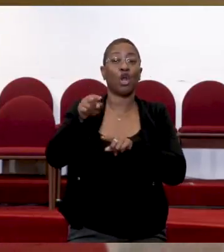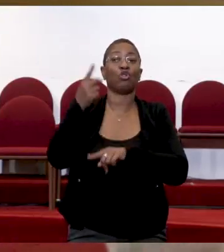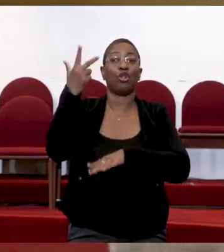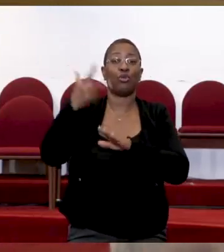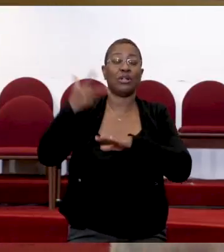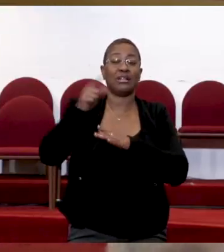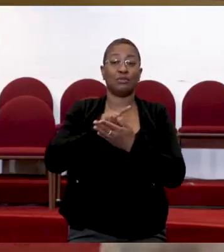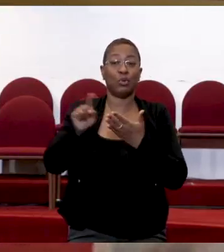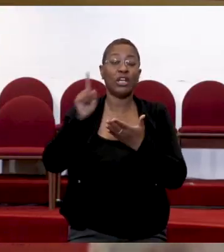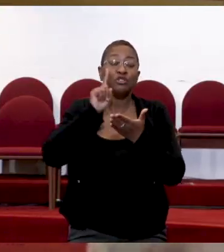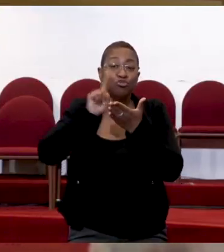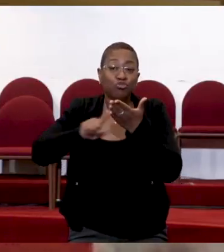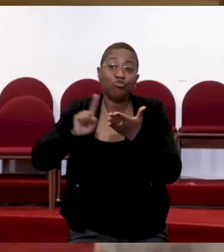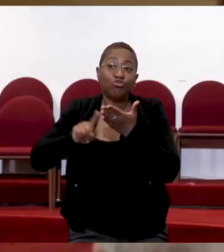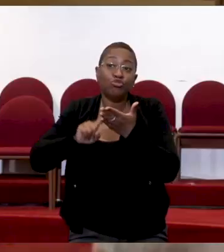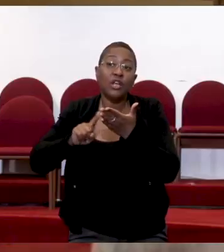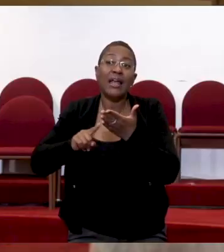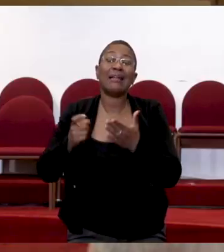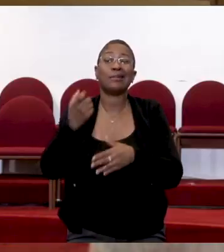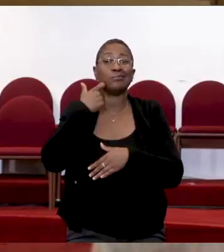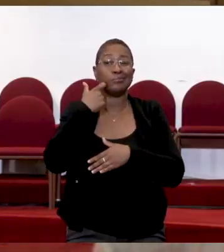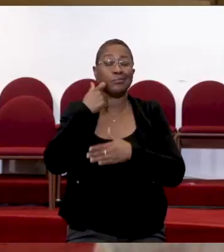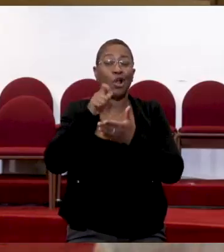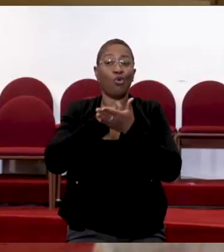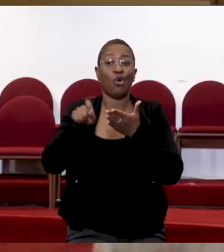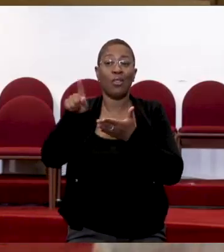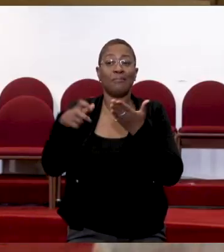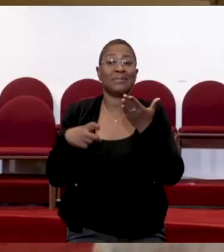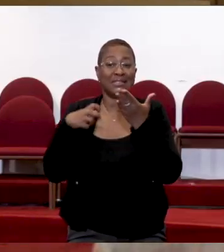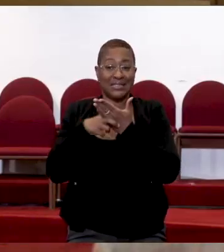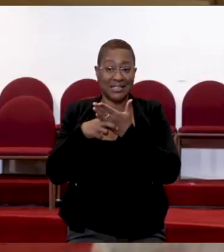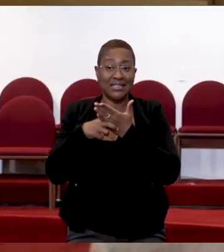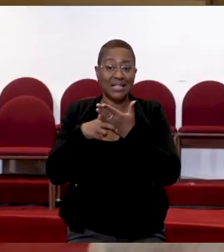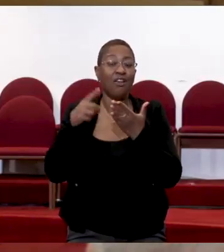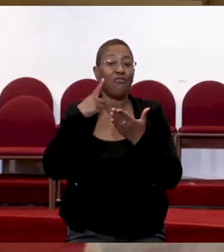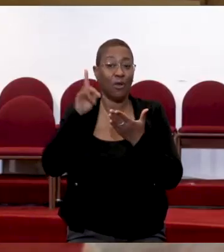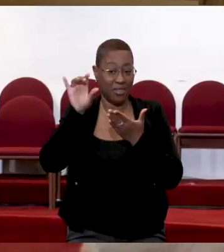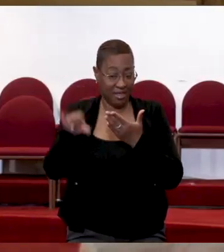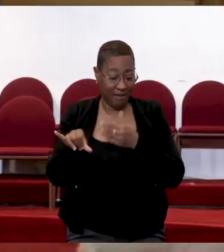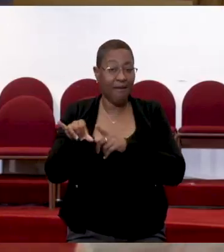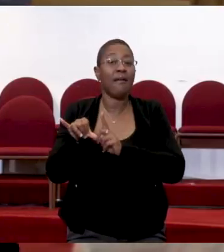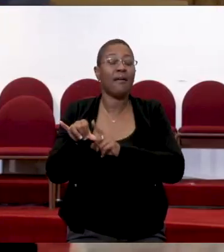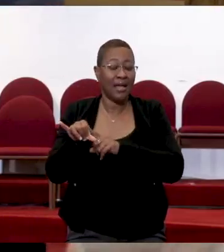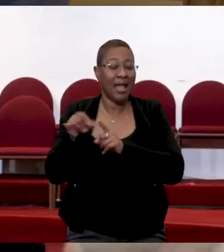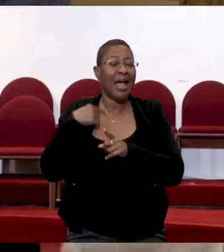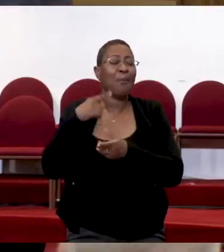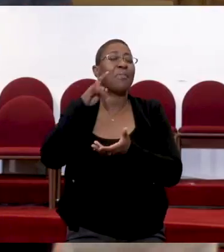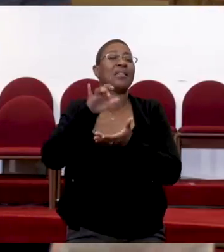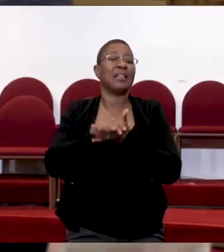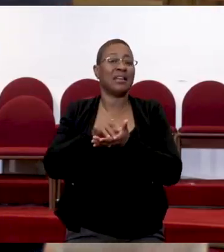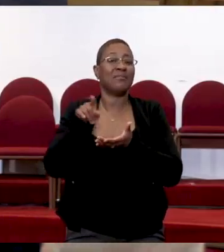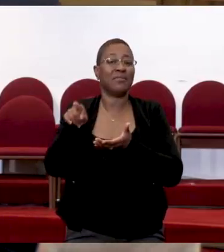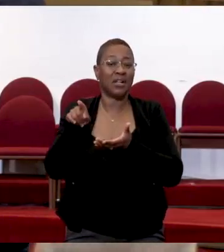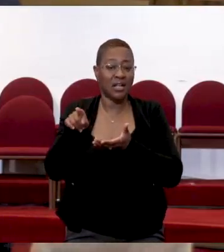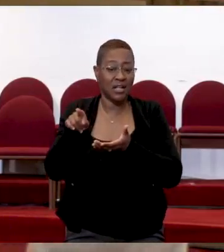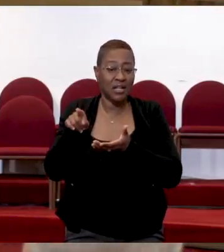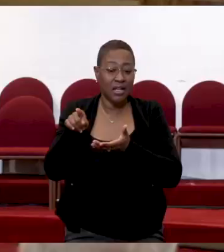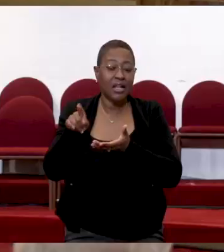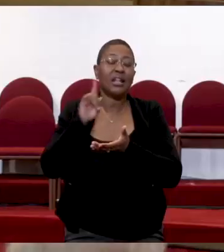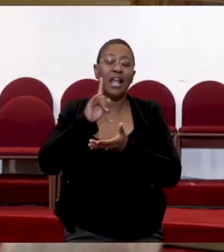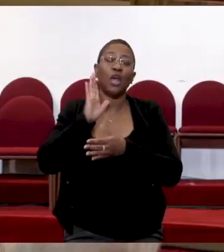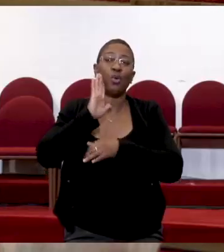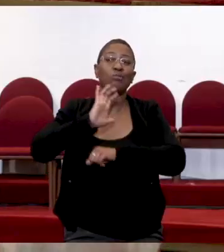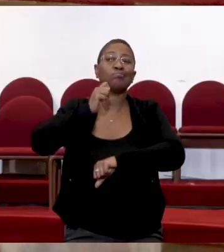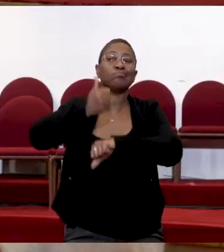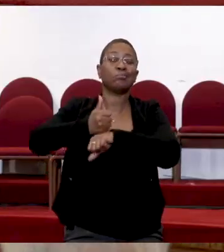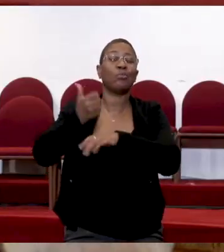week to check it. They just wrote them tickets for it. And I believe they're about to put air monitors into